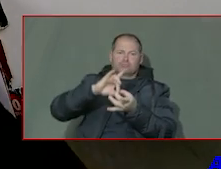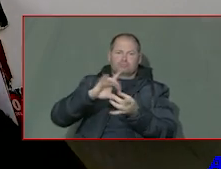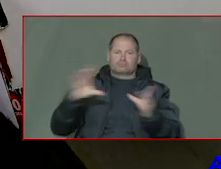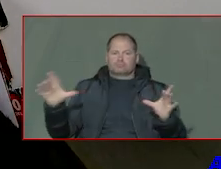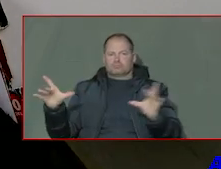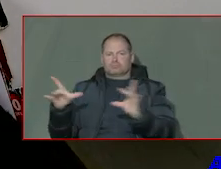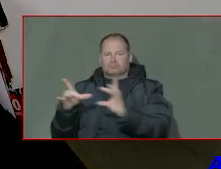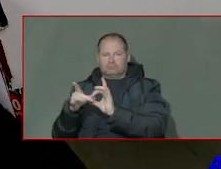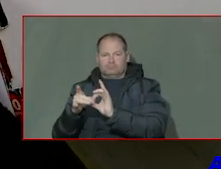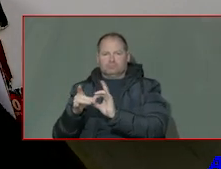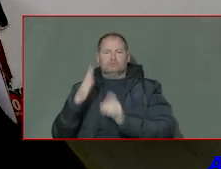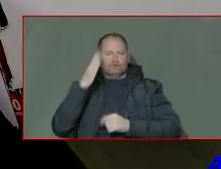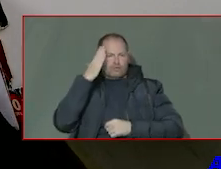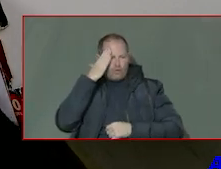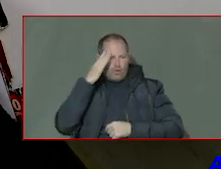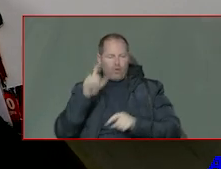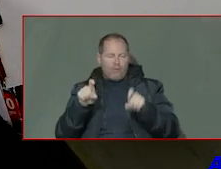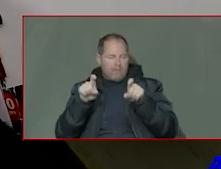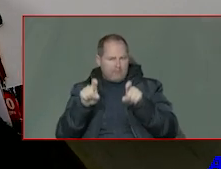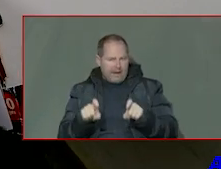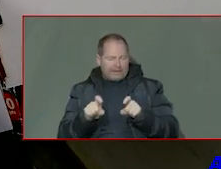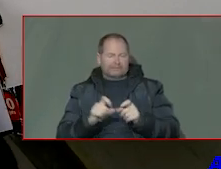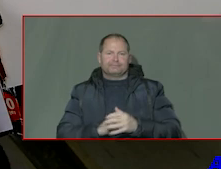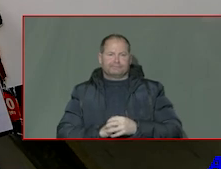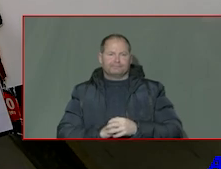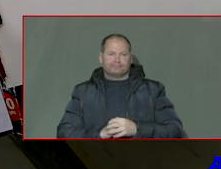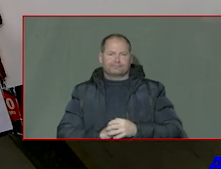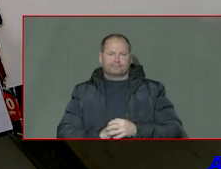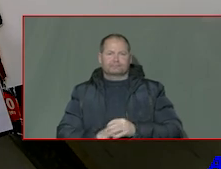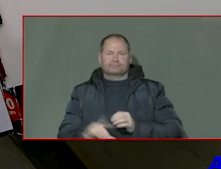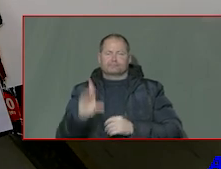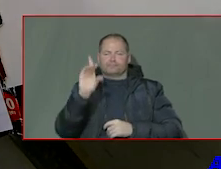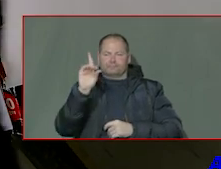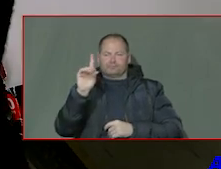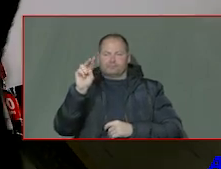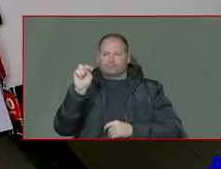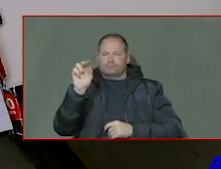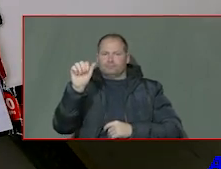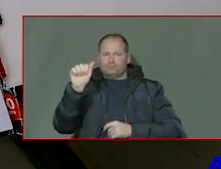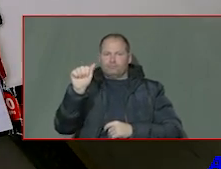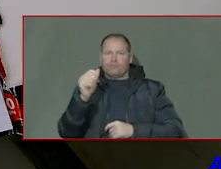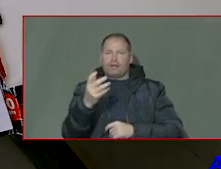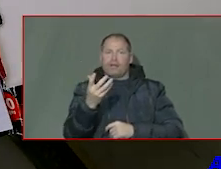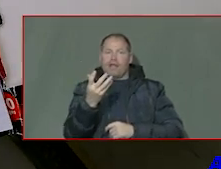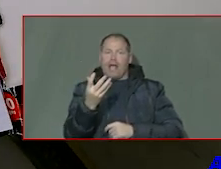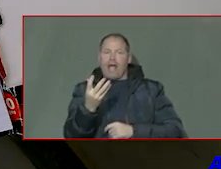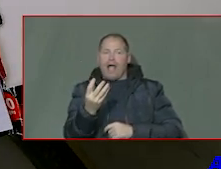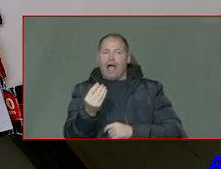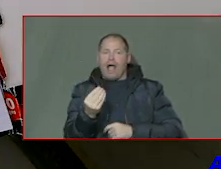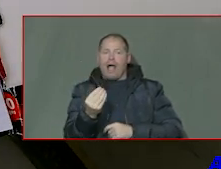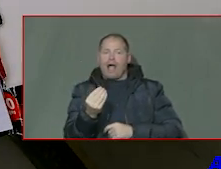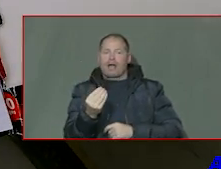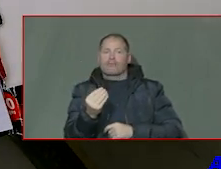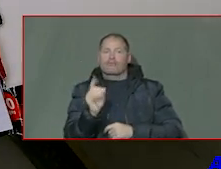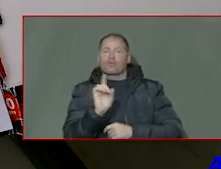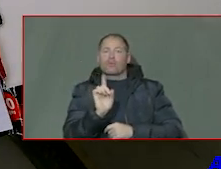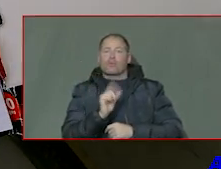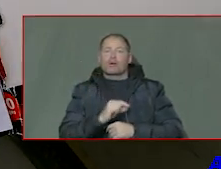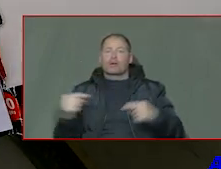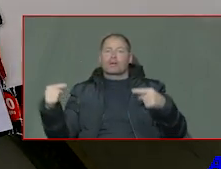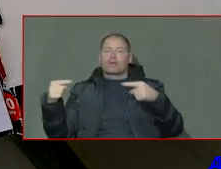base. Then we know that in the DNA molecule, there is the pairing of the what? Of